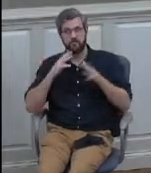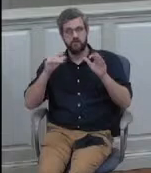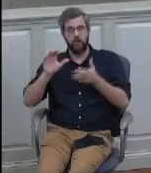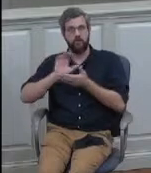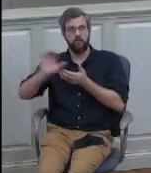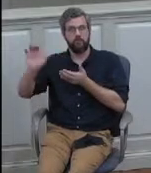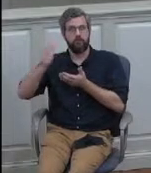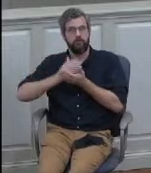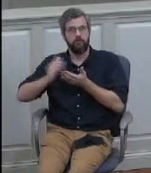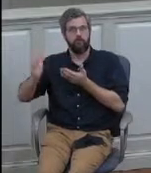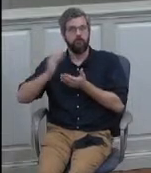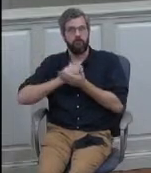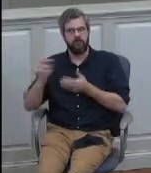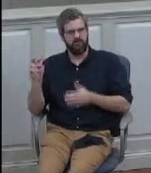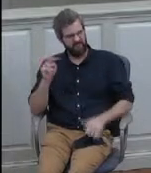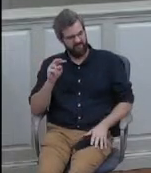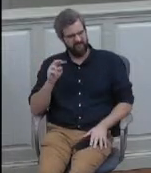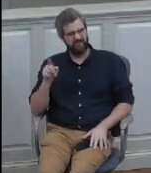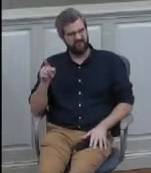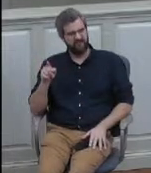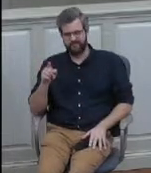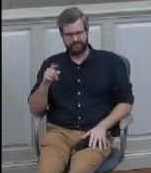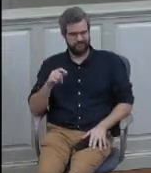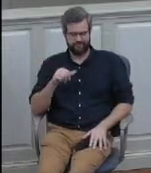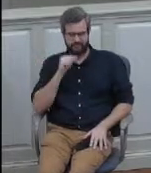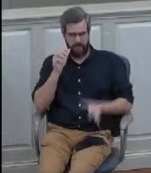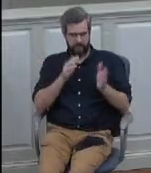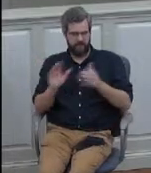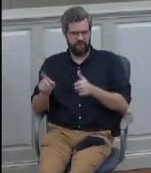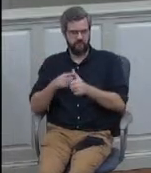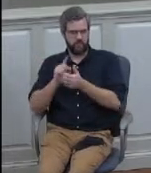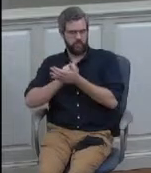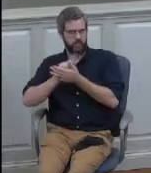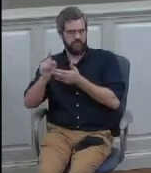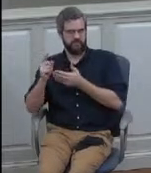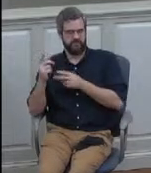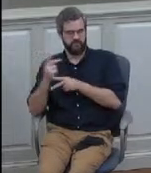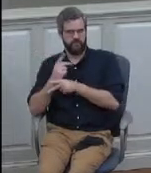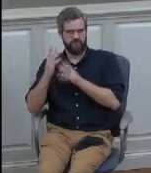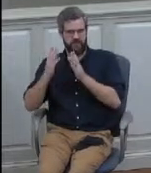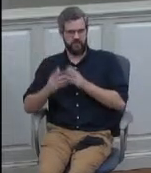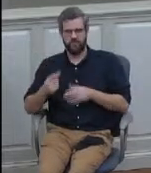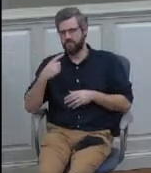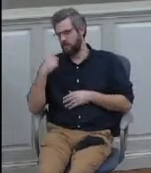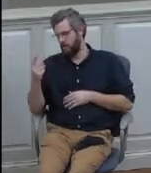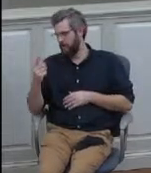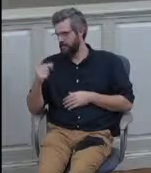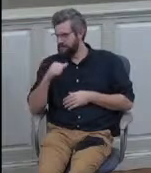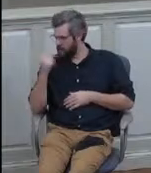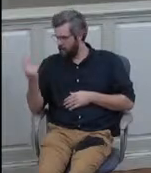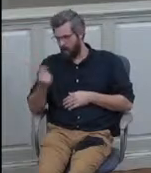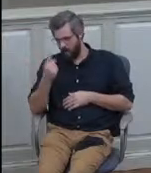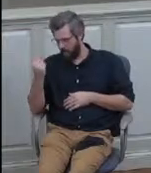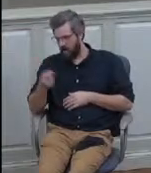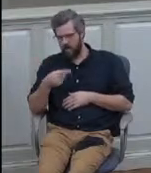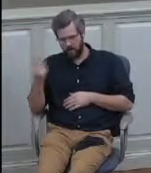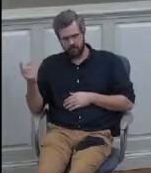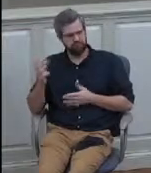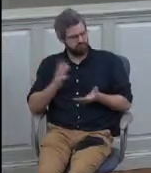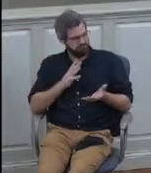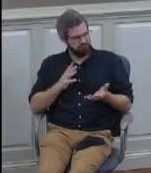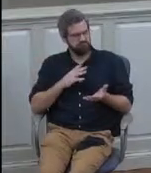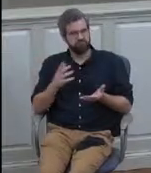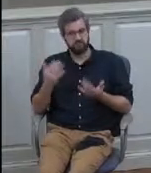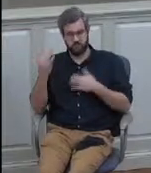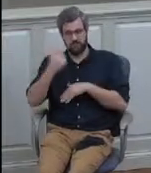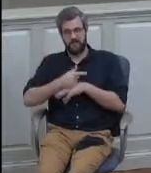I don't think he was planning on doing that his first week as cemetery supervisor, but we told him it's not always like that. So he actually got to spend some time in the